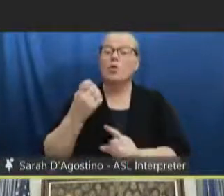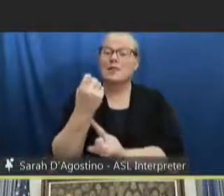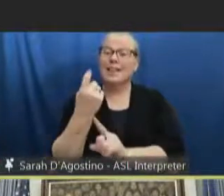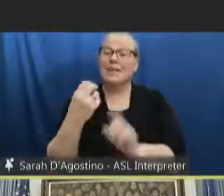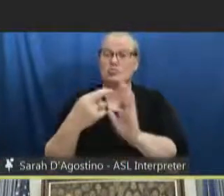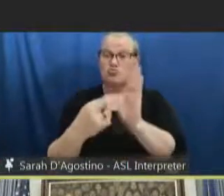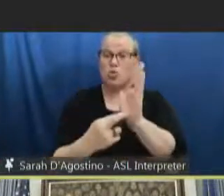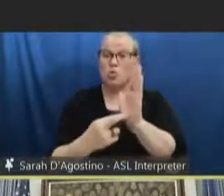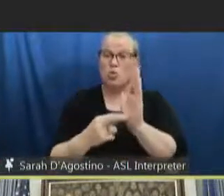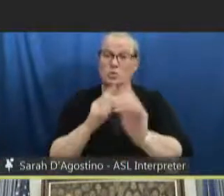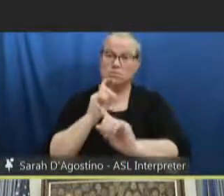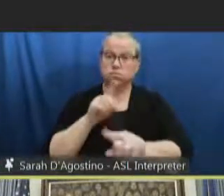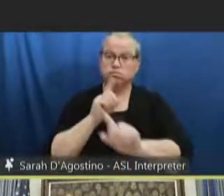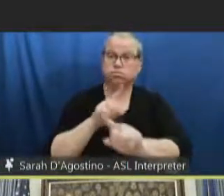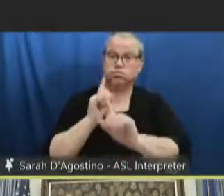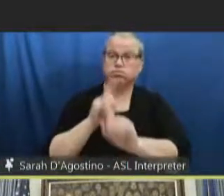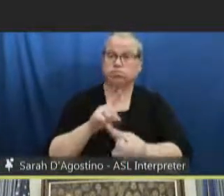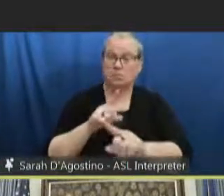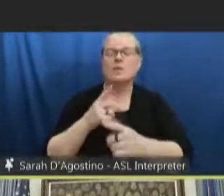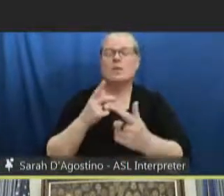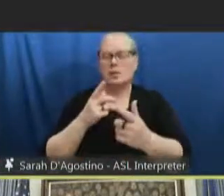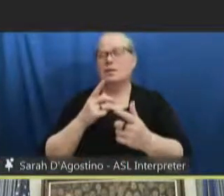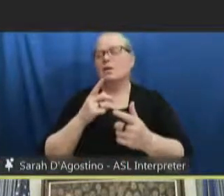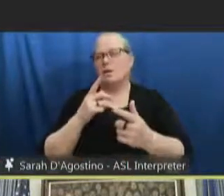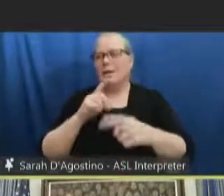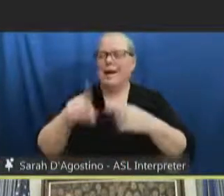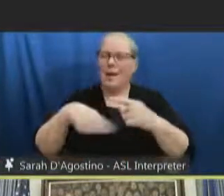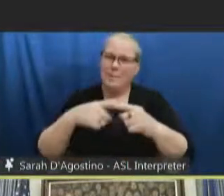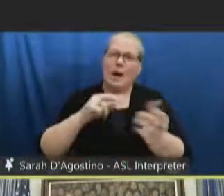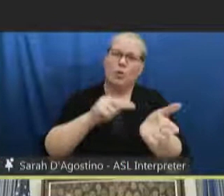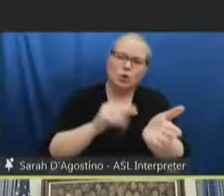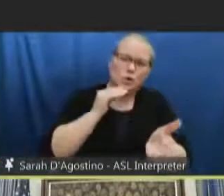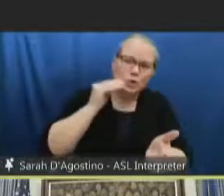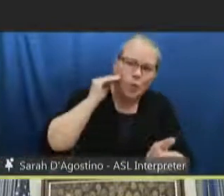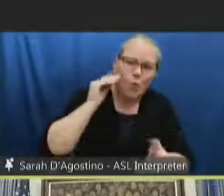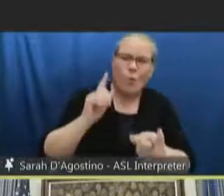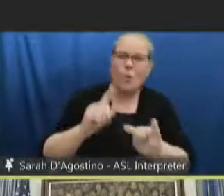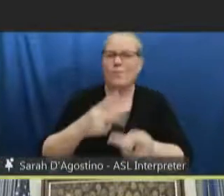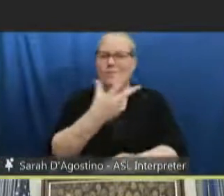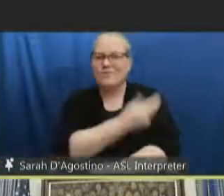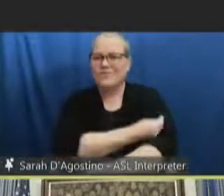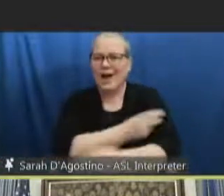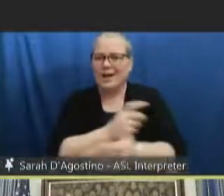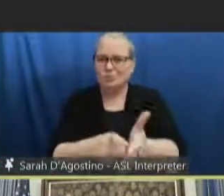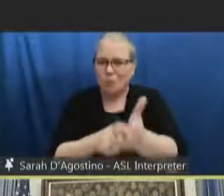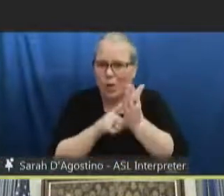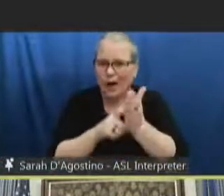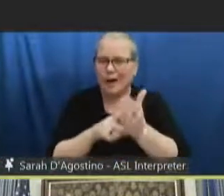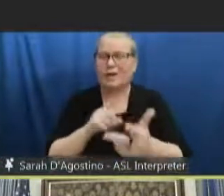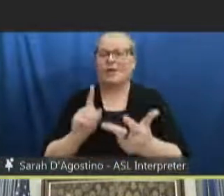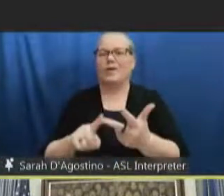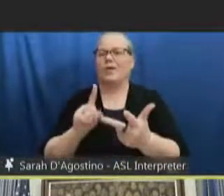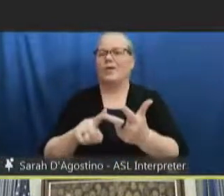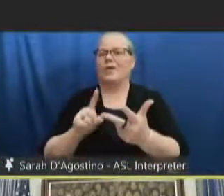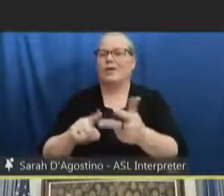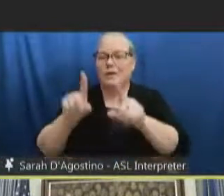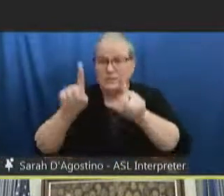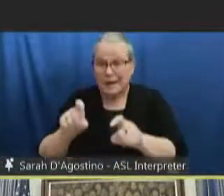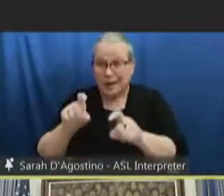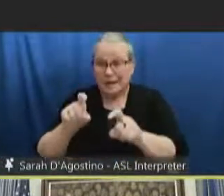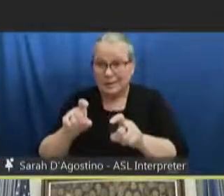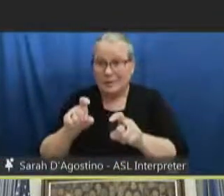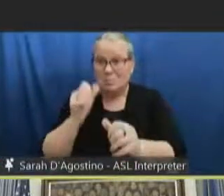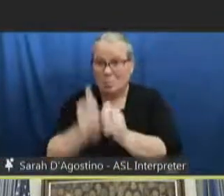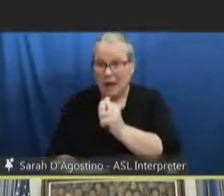of the executive orders are as regards nursing homes and vaccinations there and being able to visit after a test. Some of them are